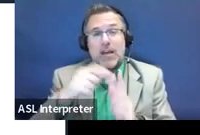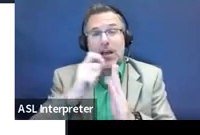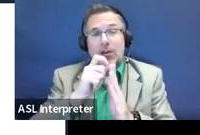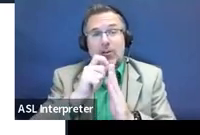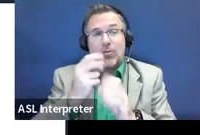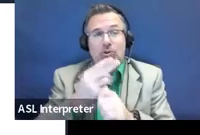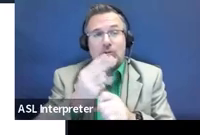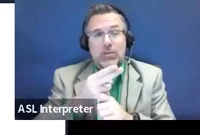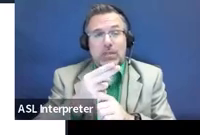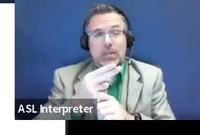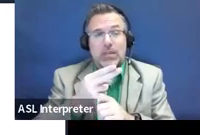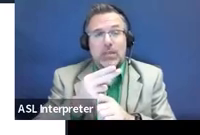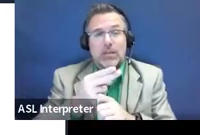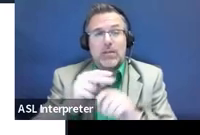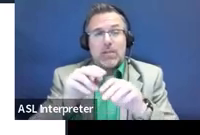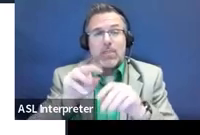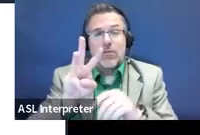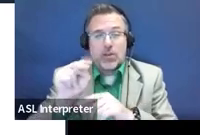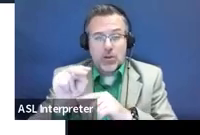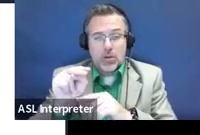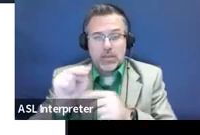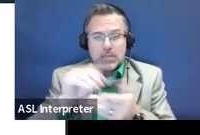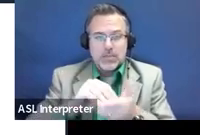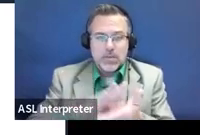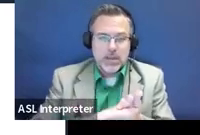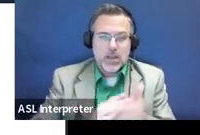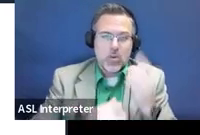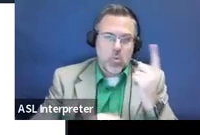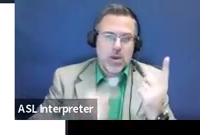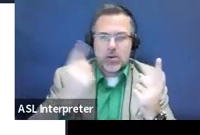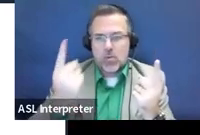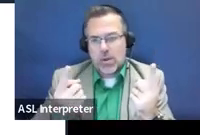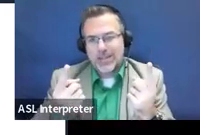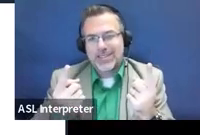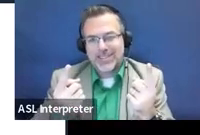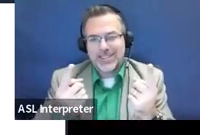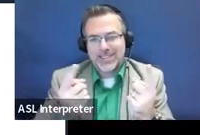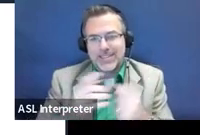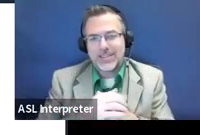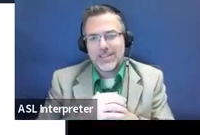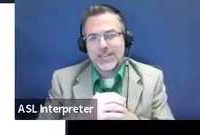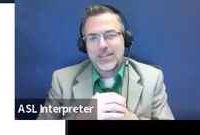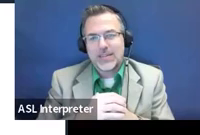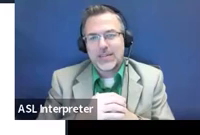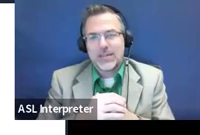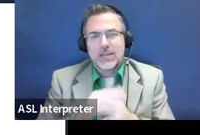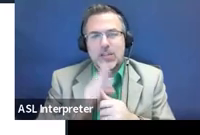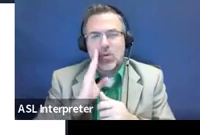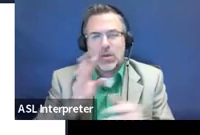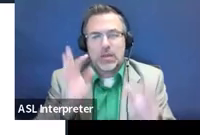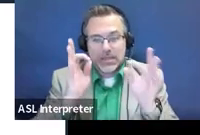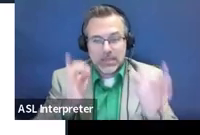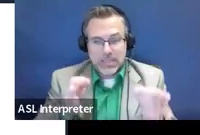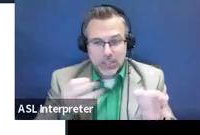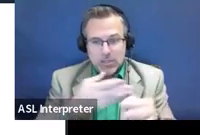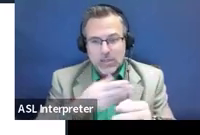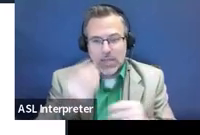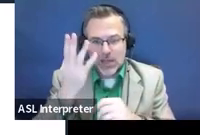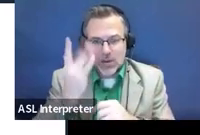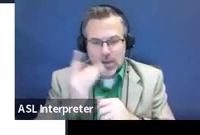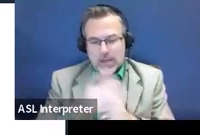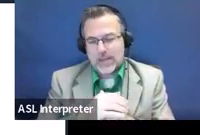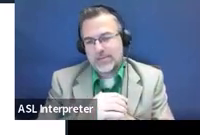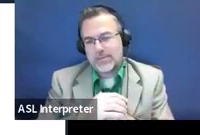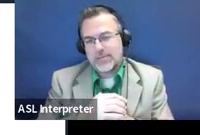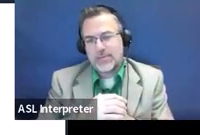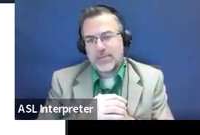right now, I would put like one and one for number one and two, and they would match up There would be a decision, and then there would be a why. This is why we're